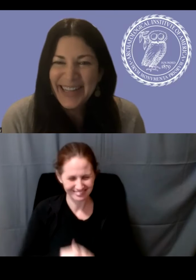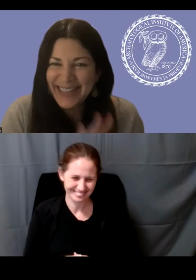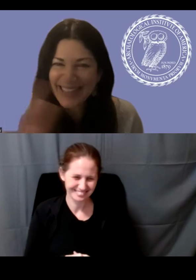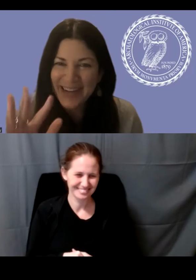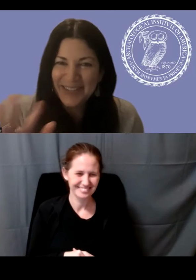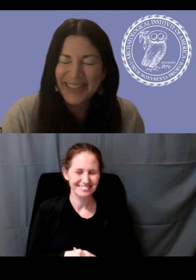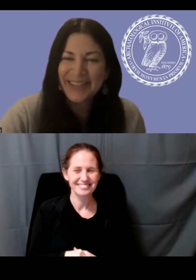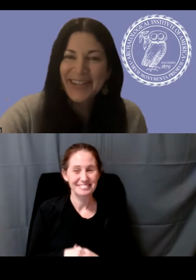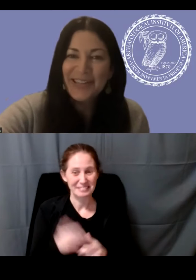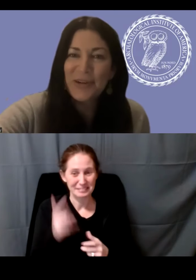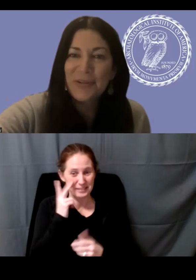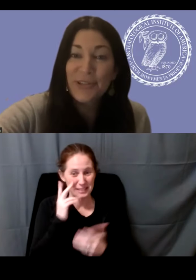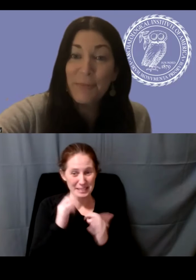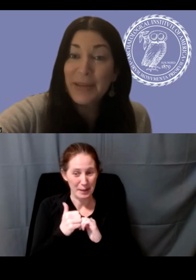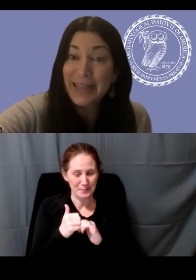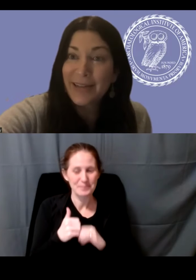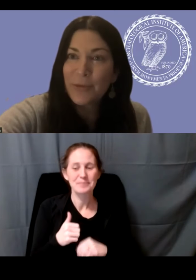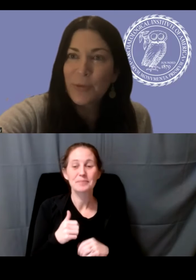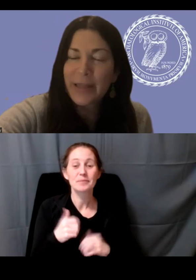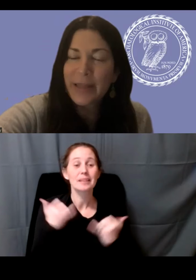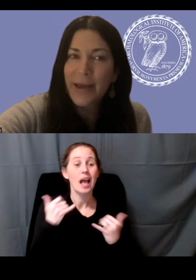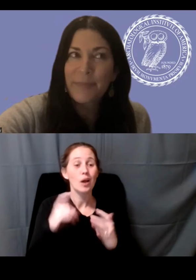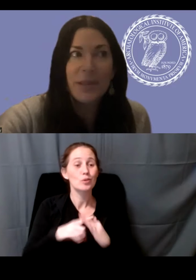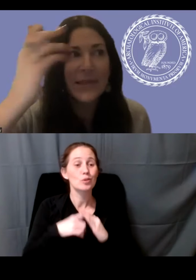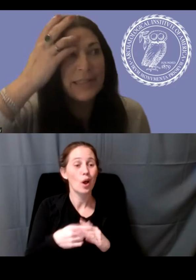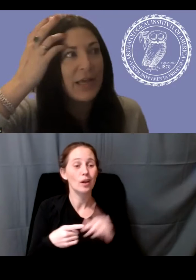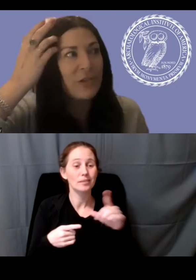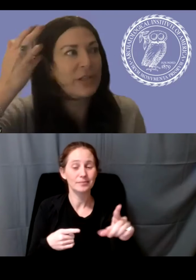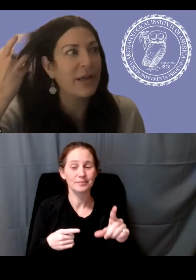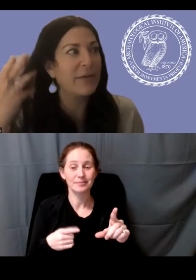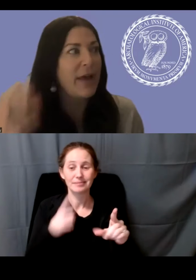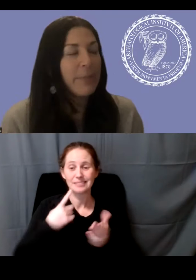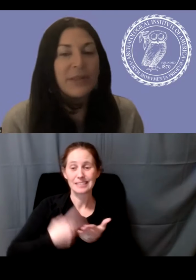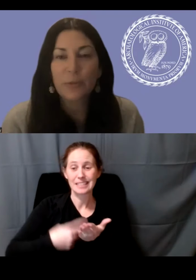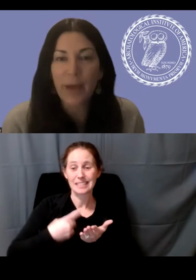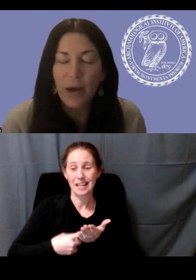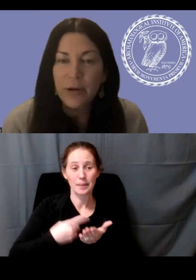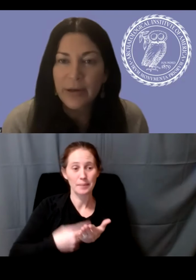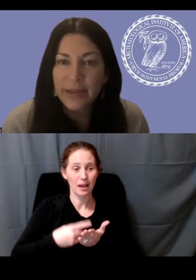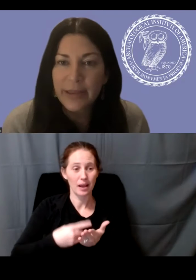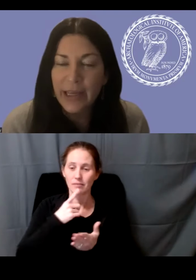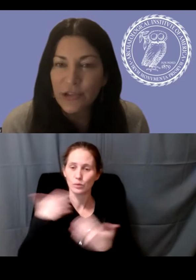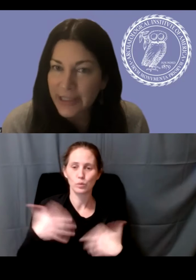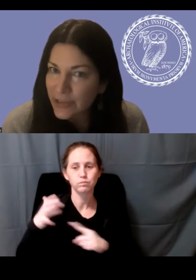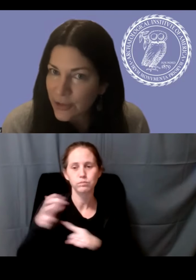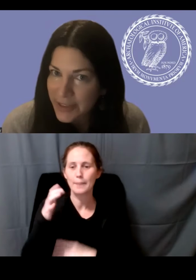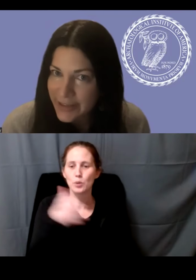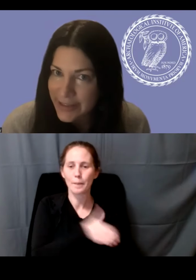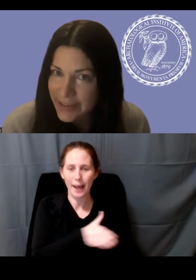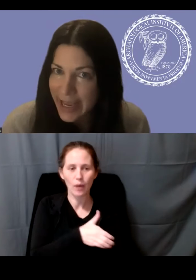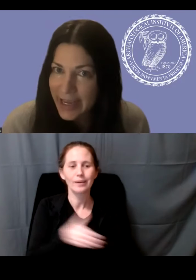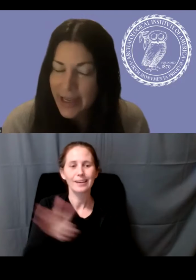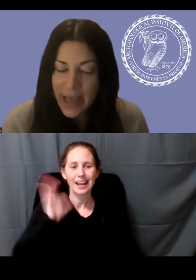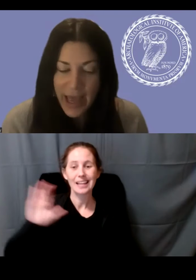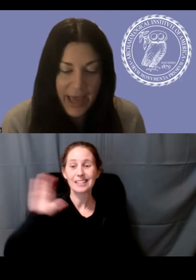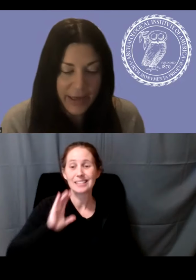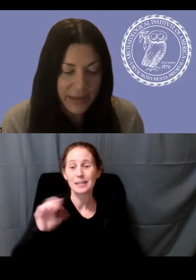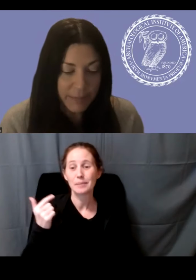So let's see how we do. So we're jumping in with a discussion of absolute power in ancient Egypt and